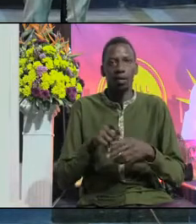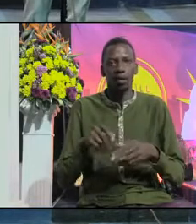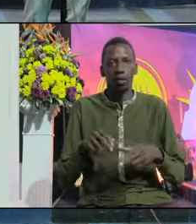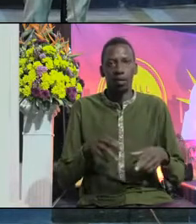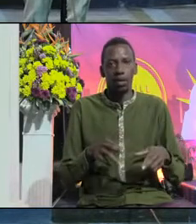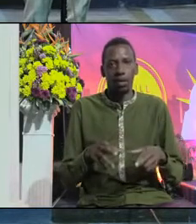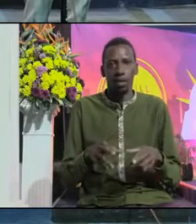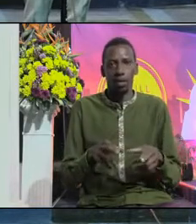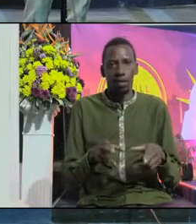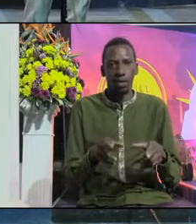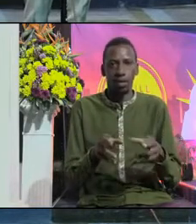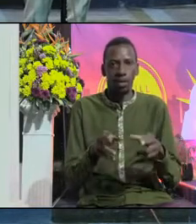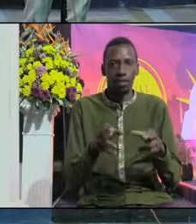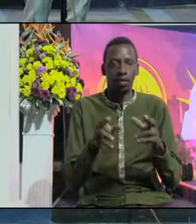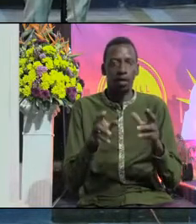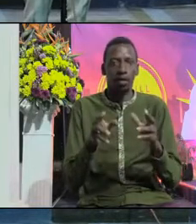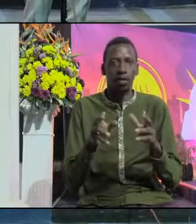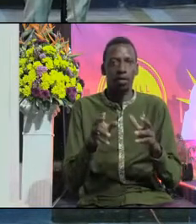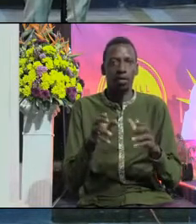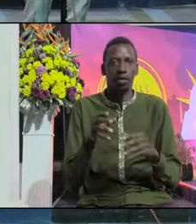clear, while